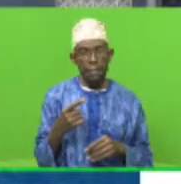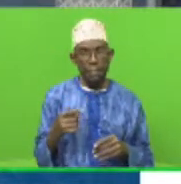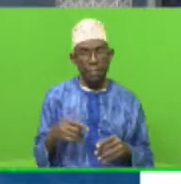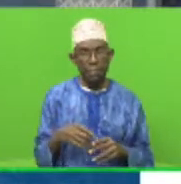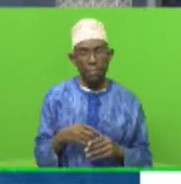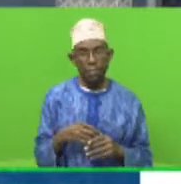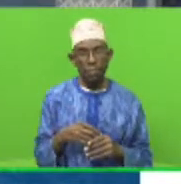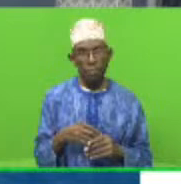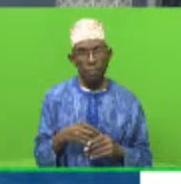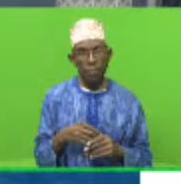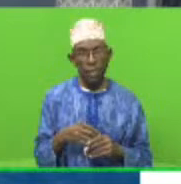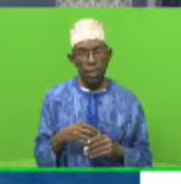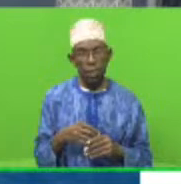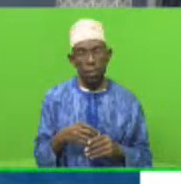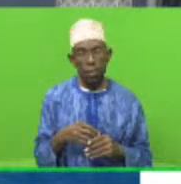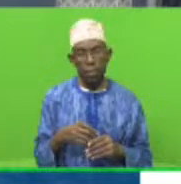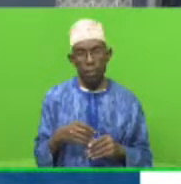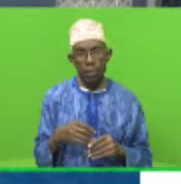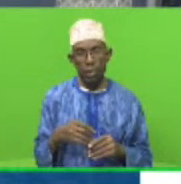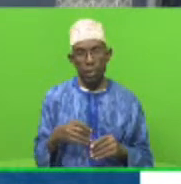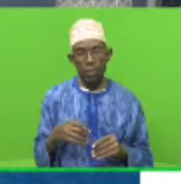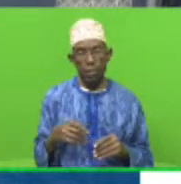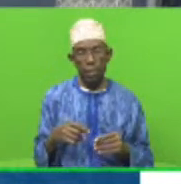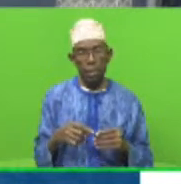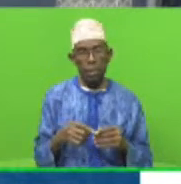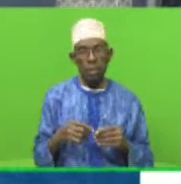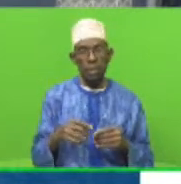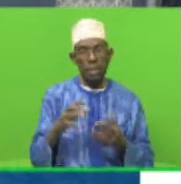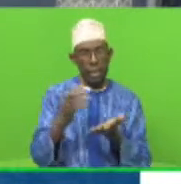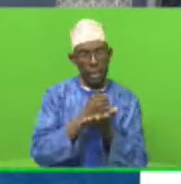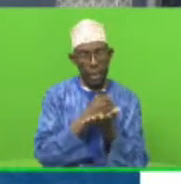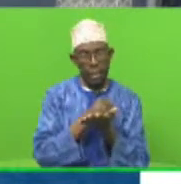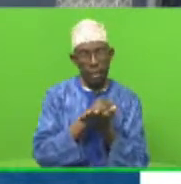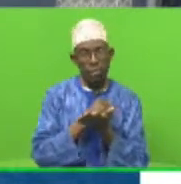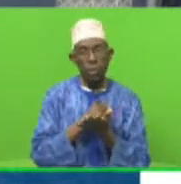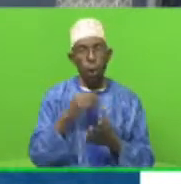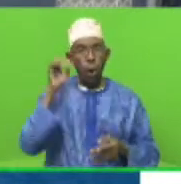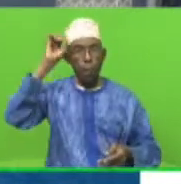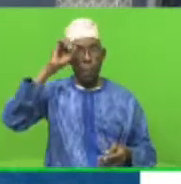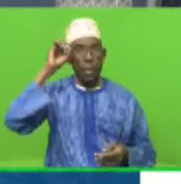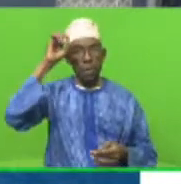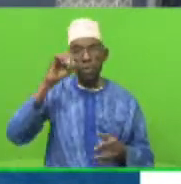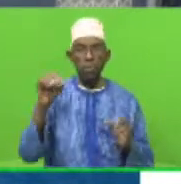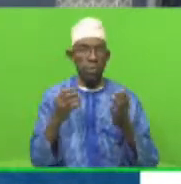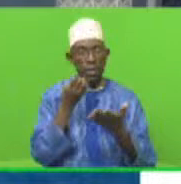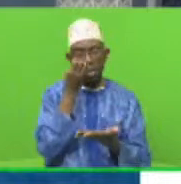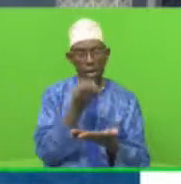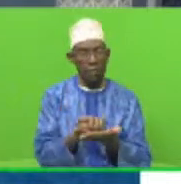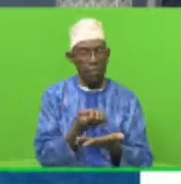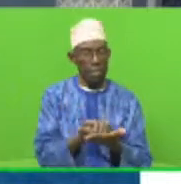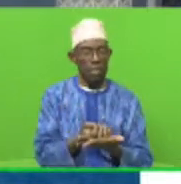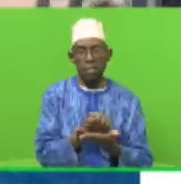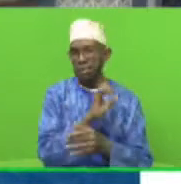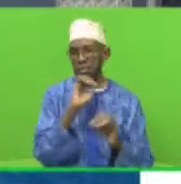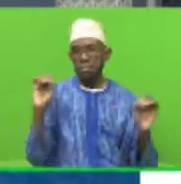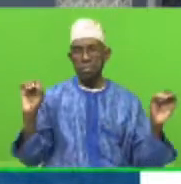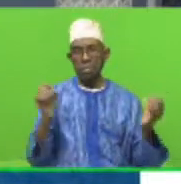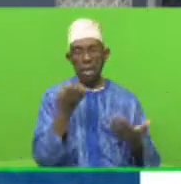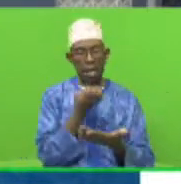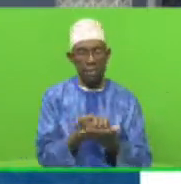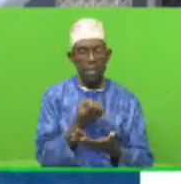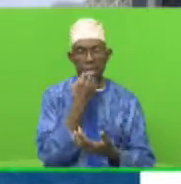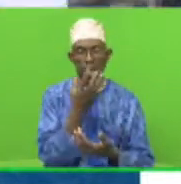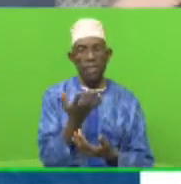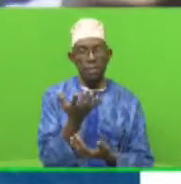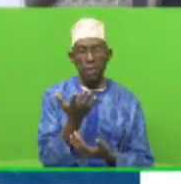akhdhu qawl min ghayri dalil. You're taking somebody's opinion without, you know, a dalil,